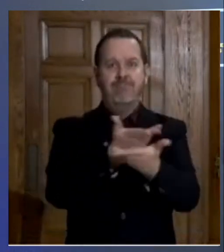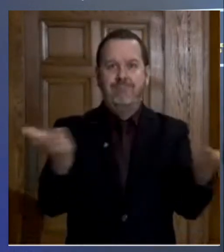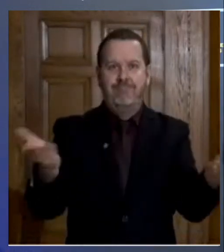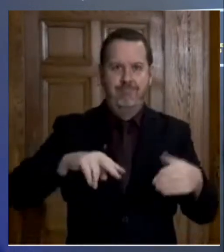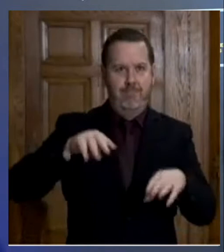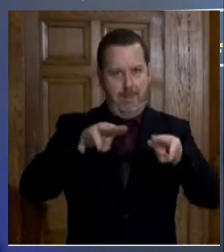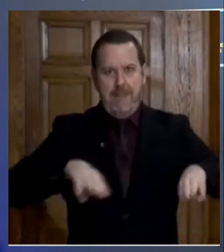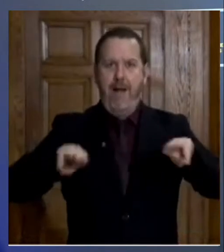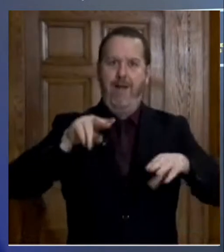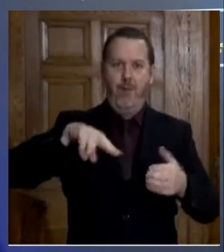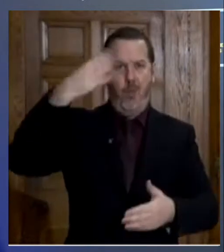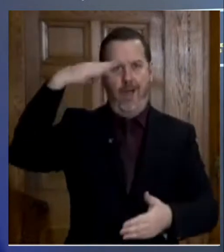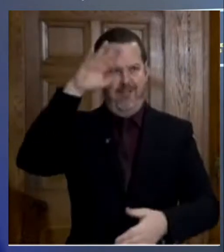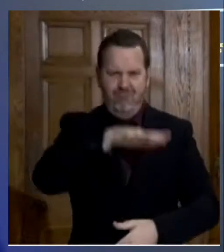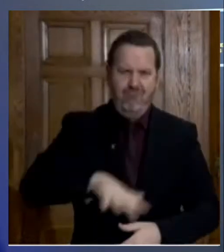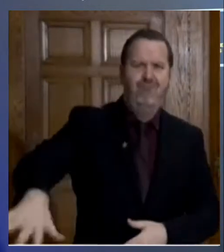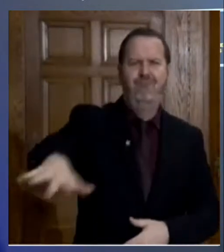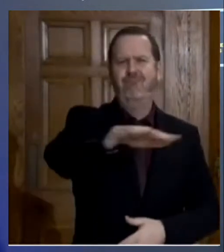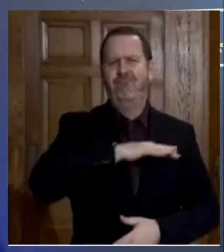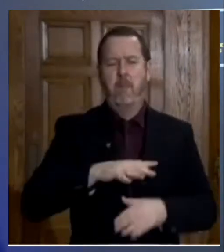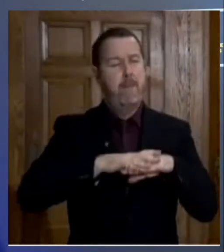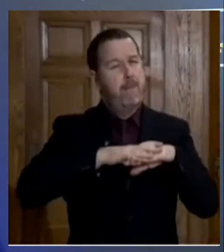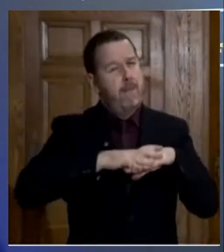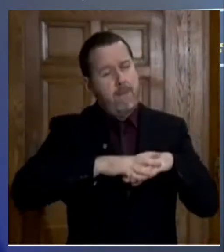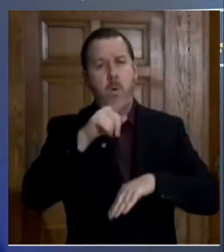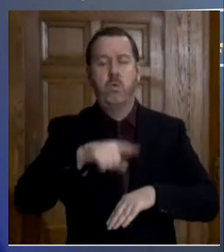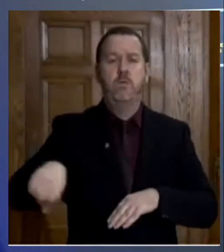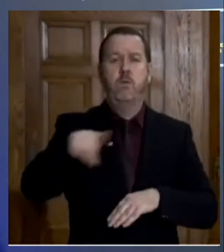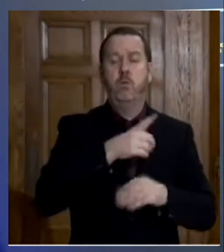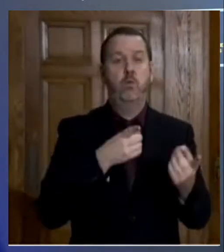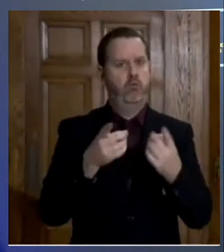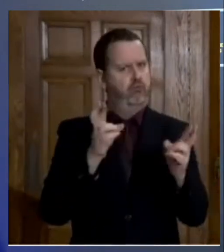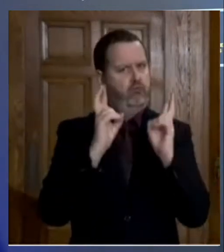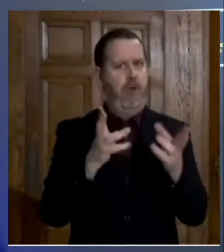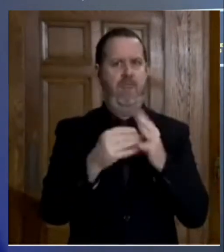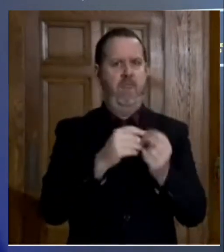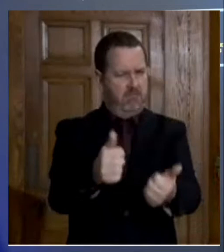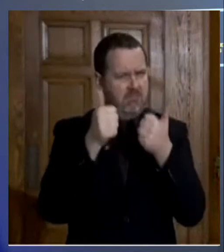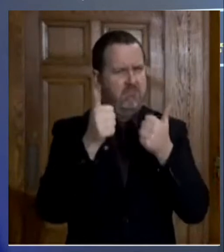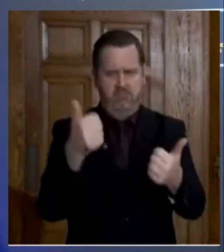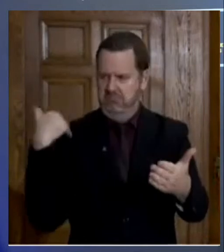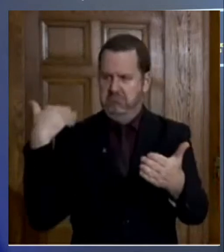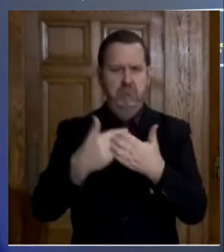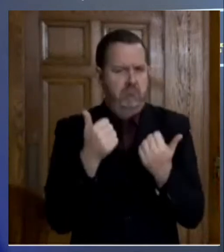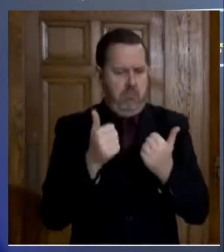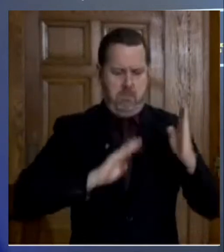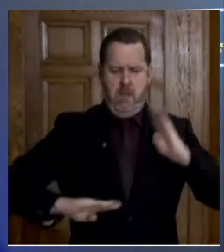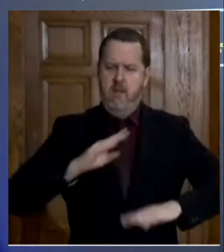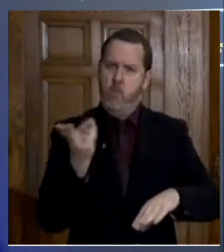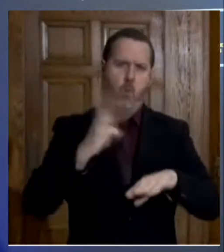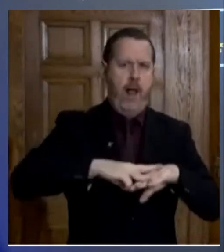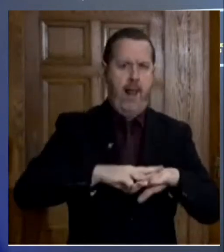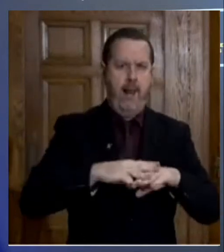Ireland. The vast majority are doing the right thing. You are abiding by the restrictions and